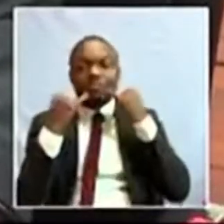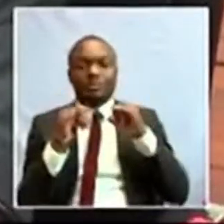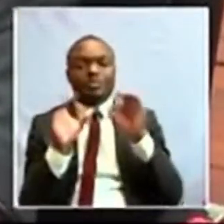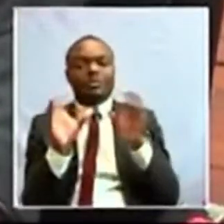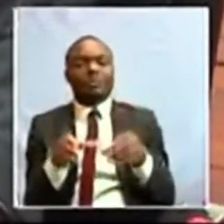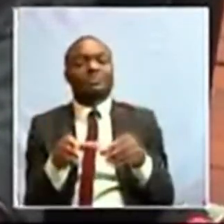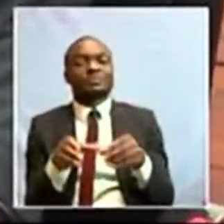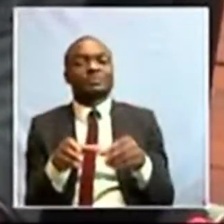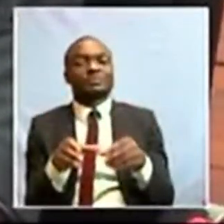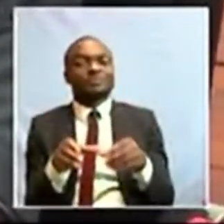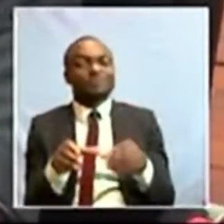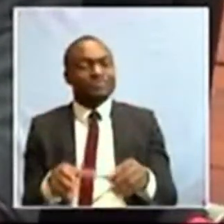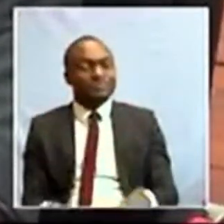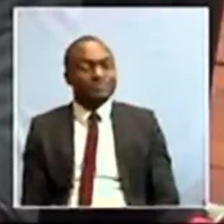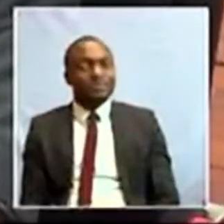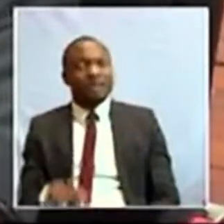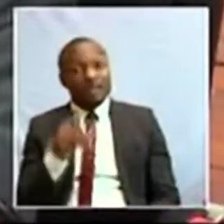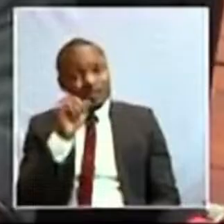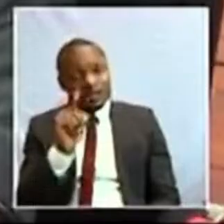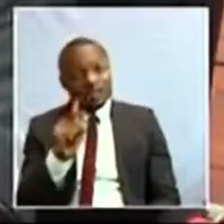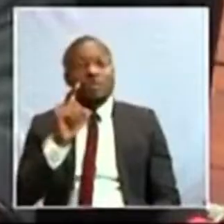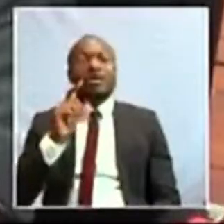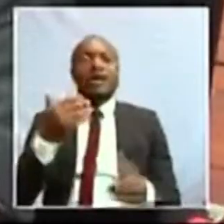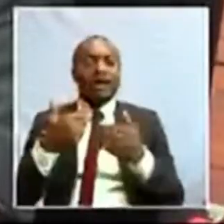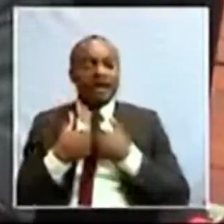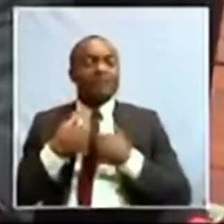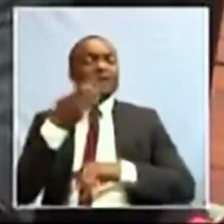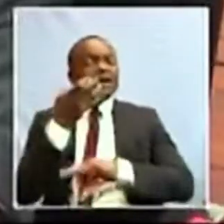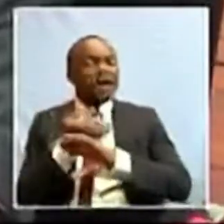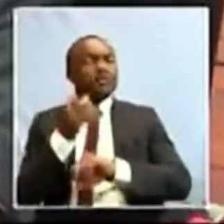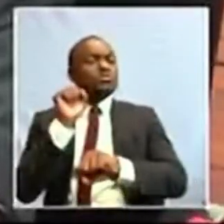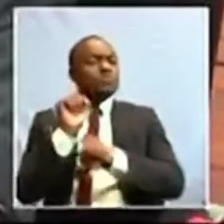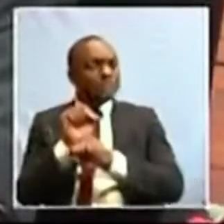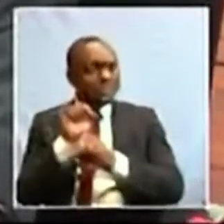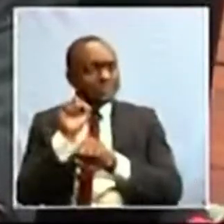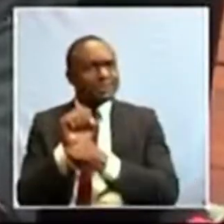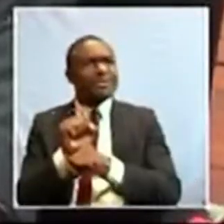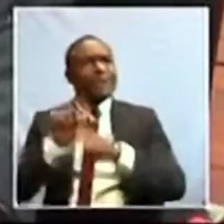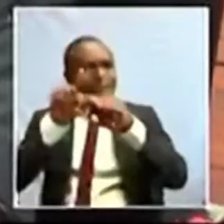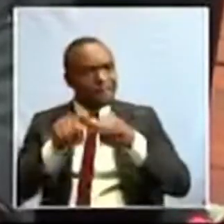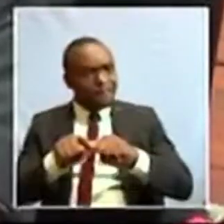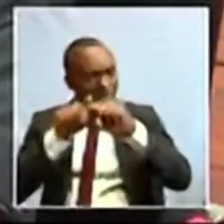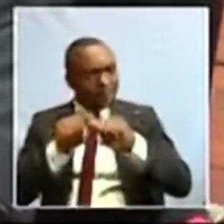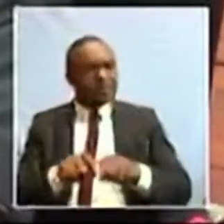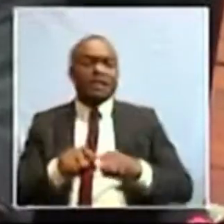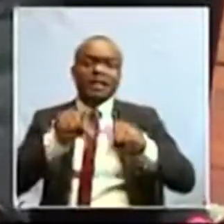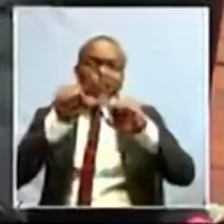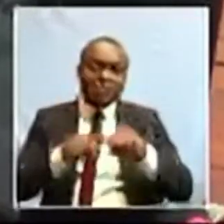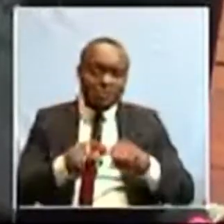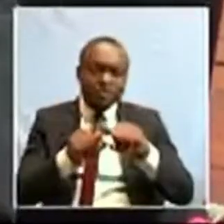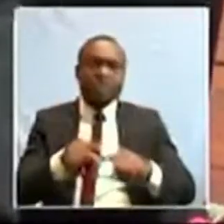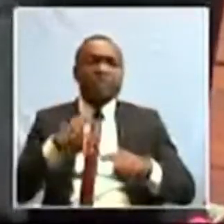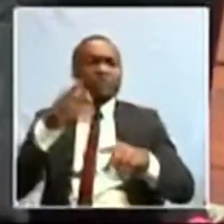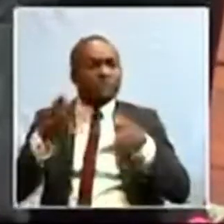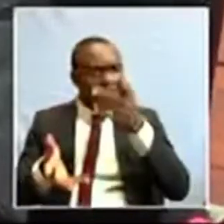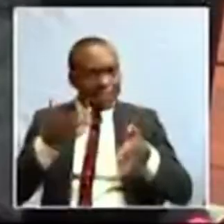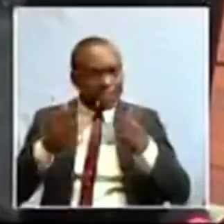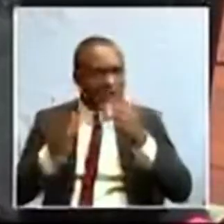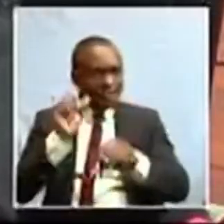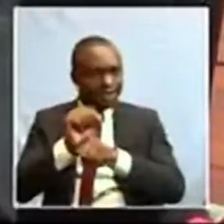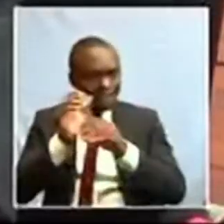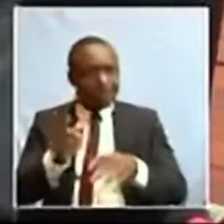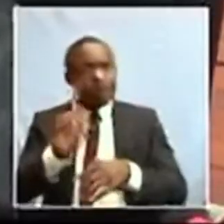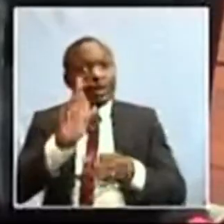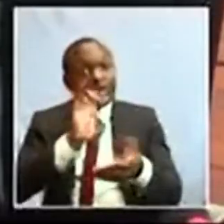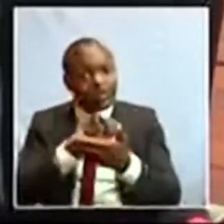committee that you have hardworking and dependable, reliable fire officers? What is the evidence in